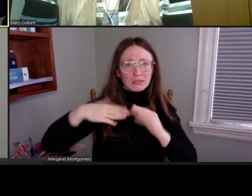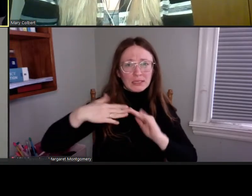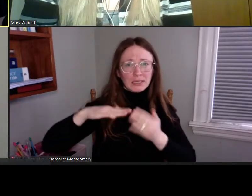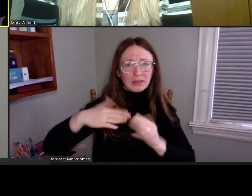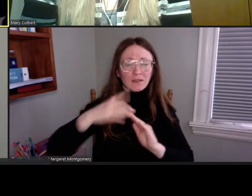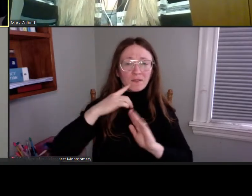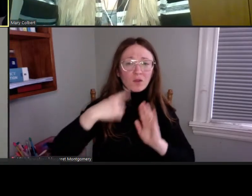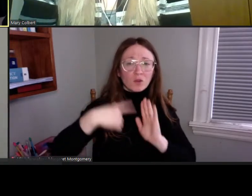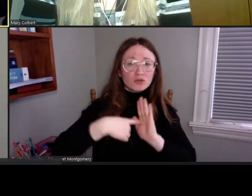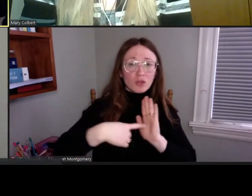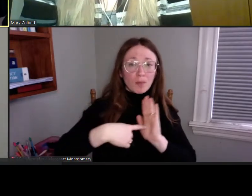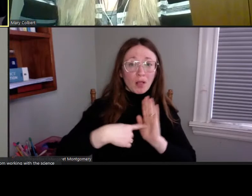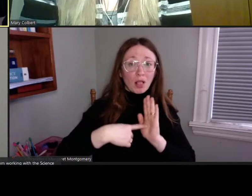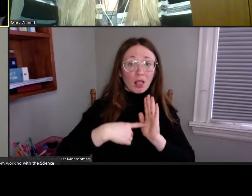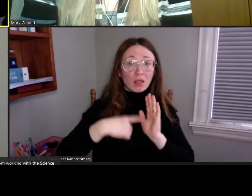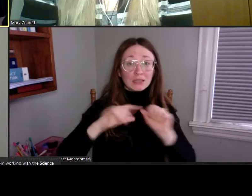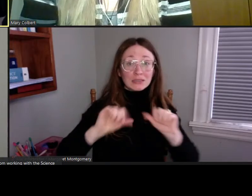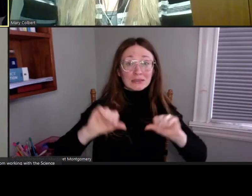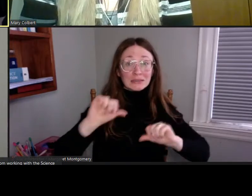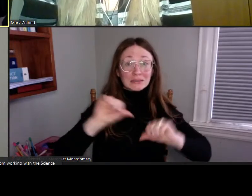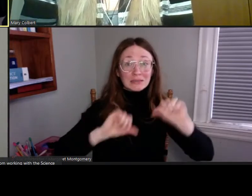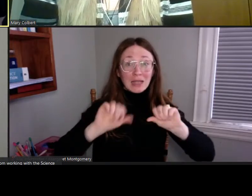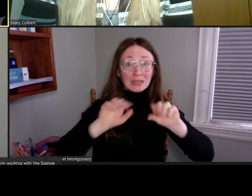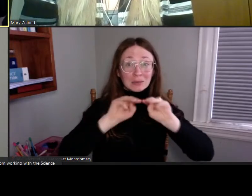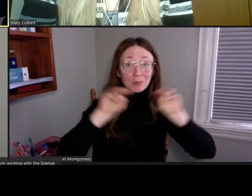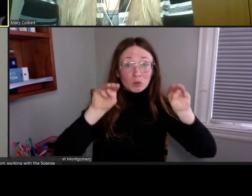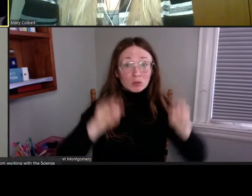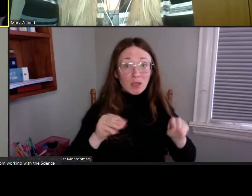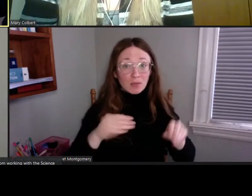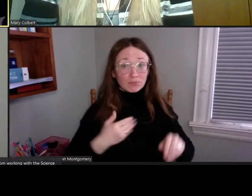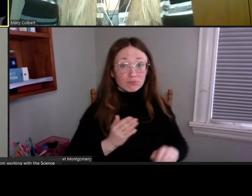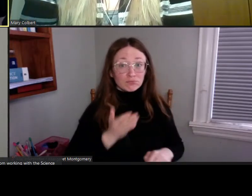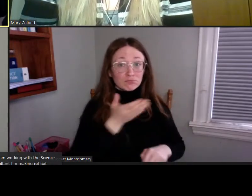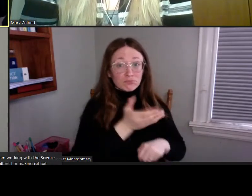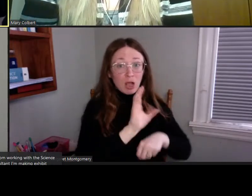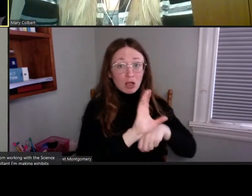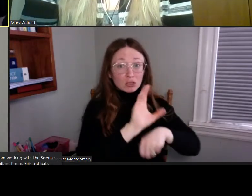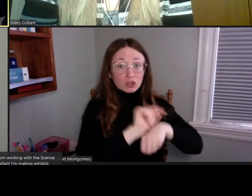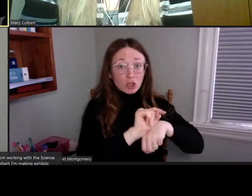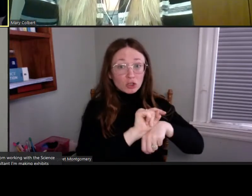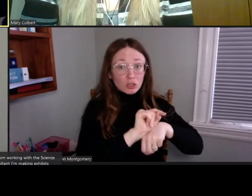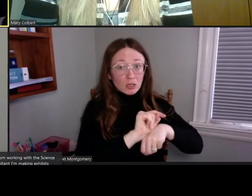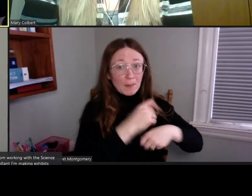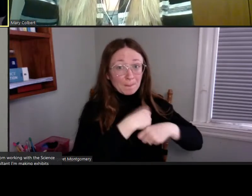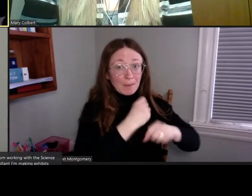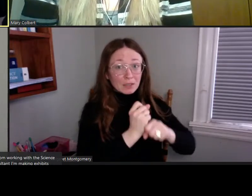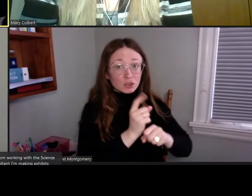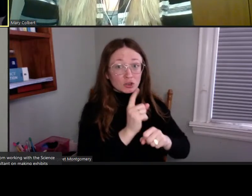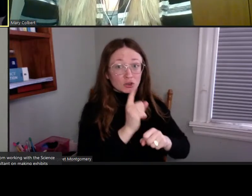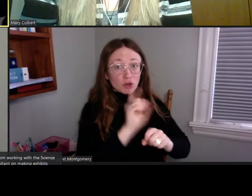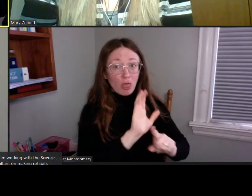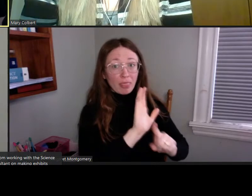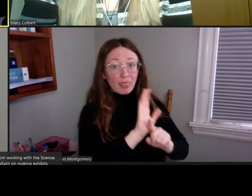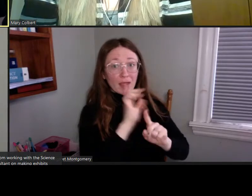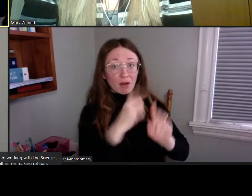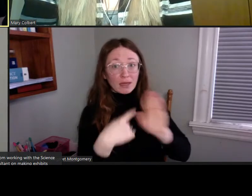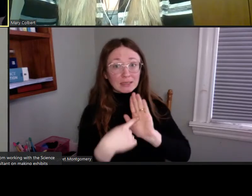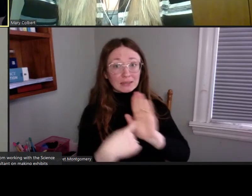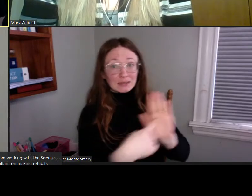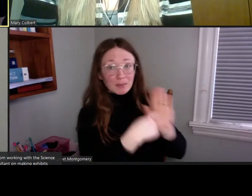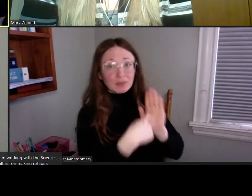with the Science Museum as a consultant on making exhibits accessible, to down to